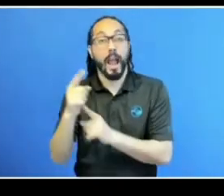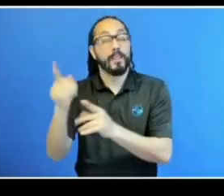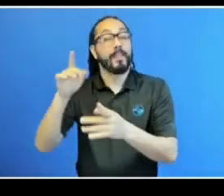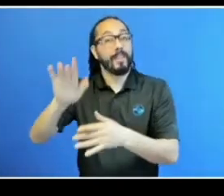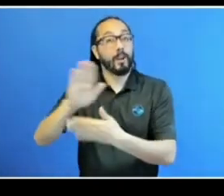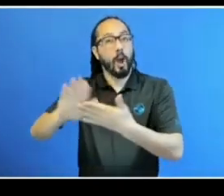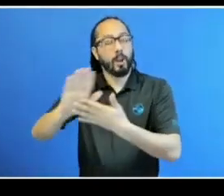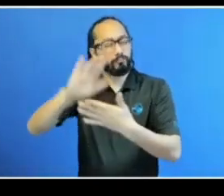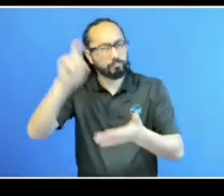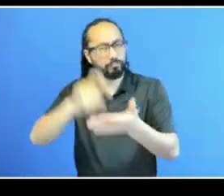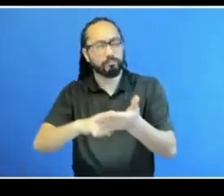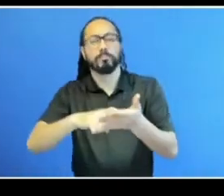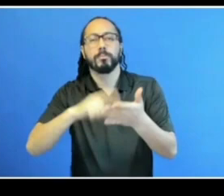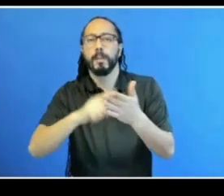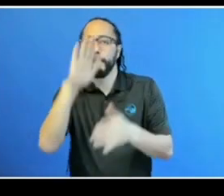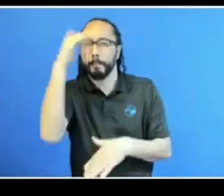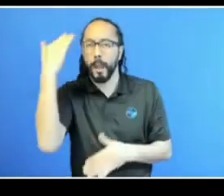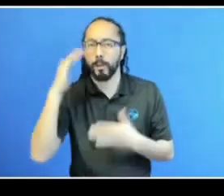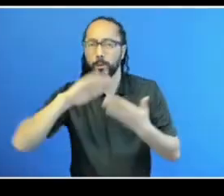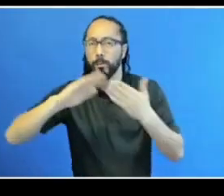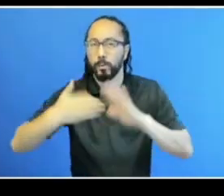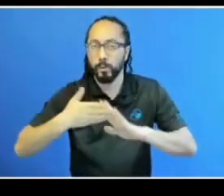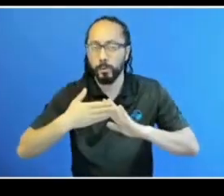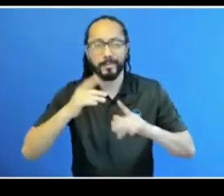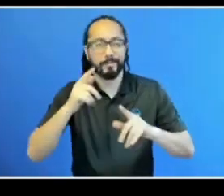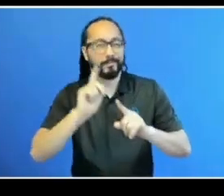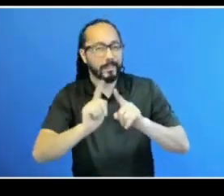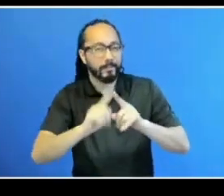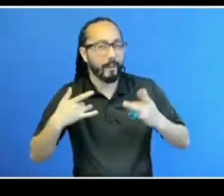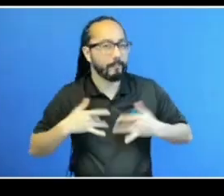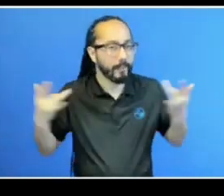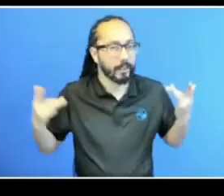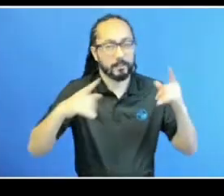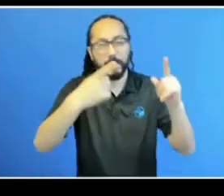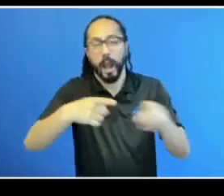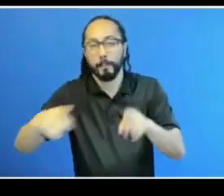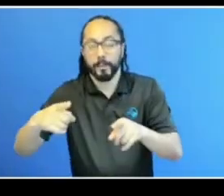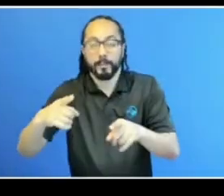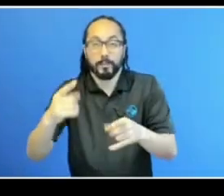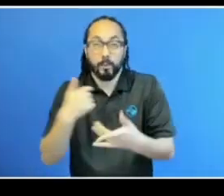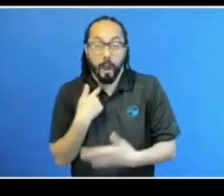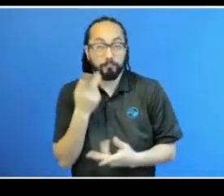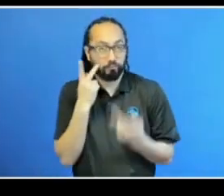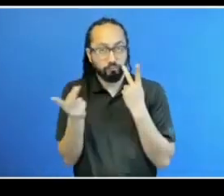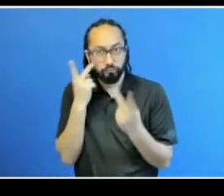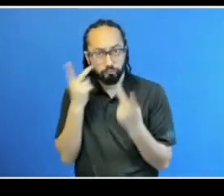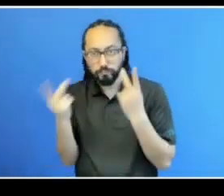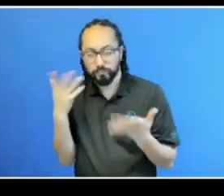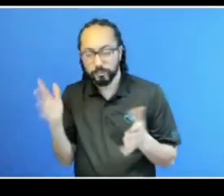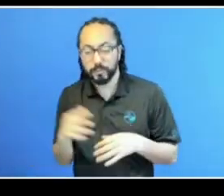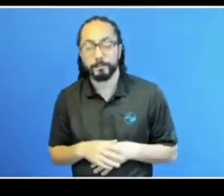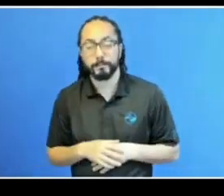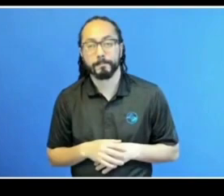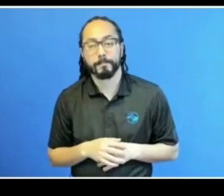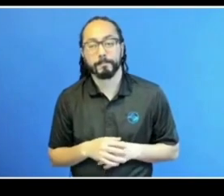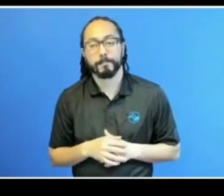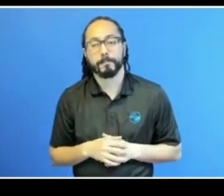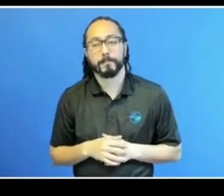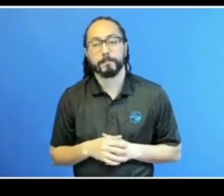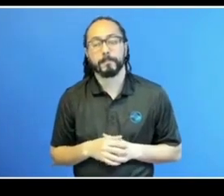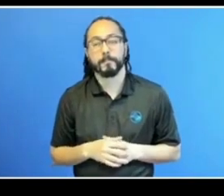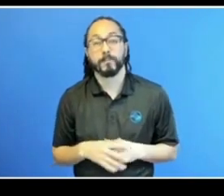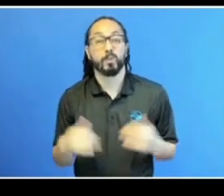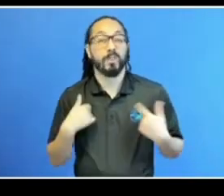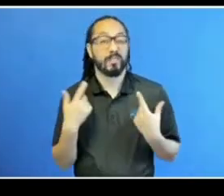time with different events and different happenings from my experience. So I take all that and use